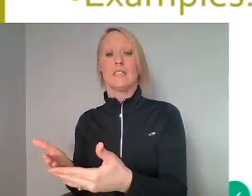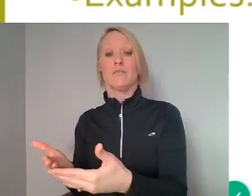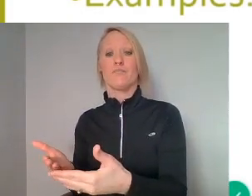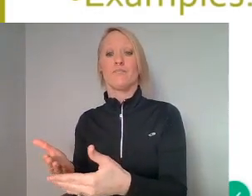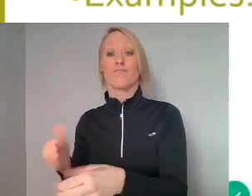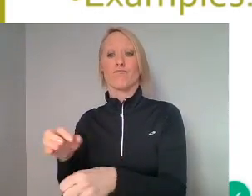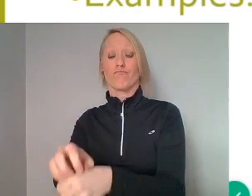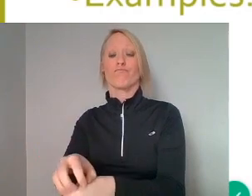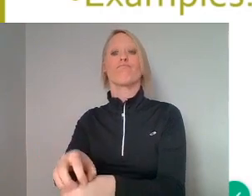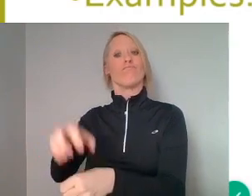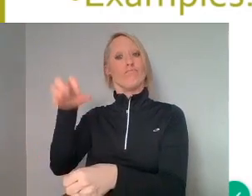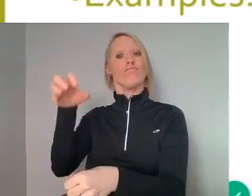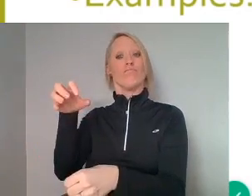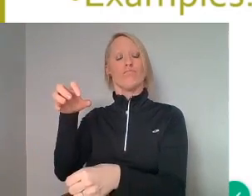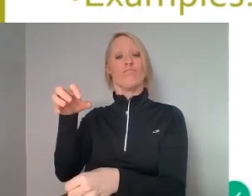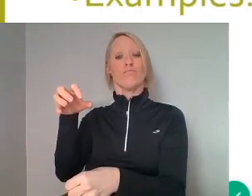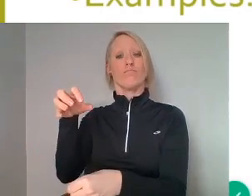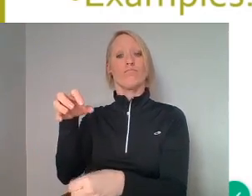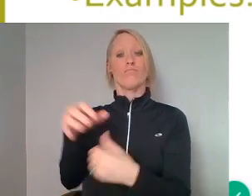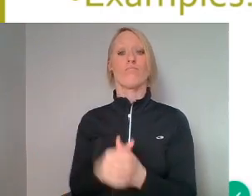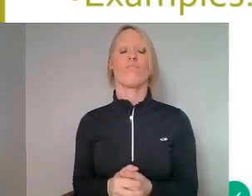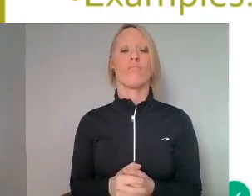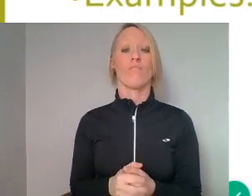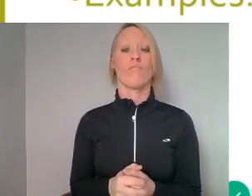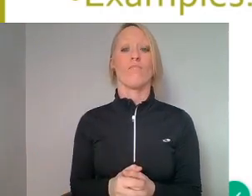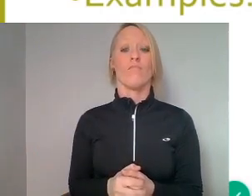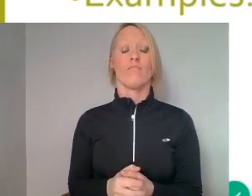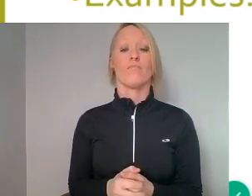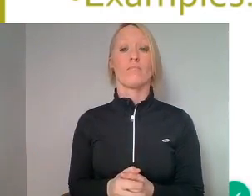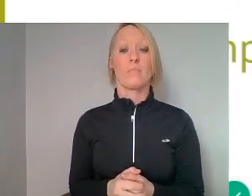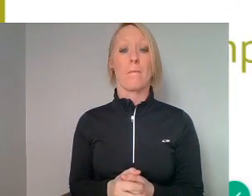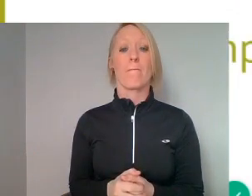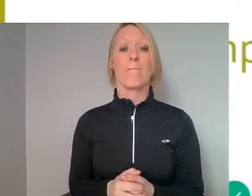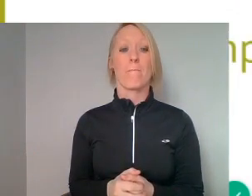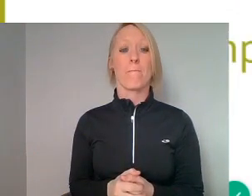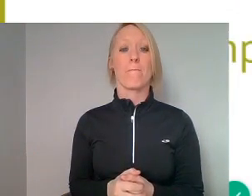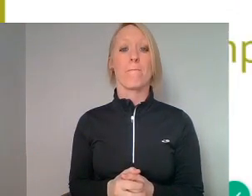the ground. Whereas a root is what's anchoring that plant into the ground.